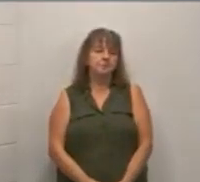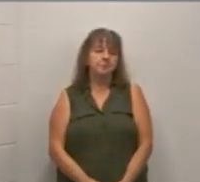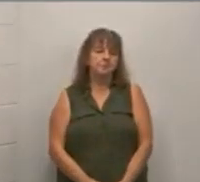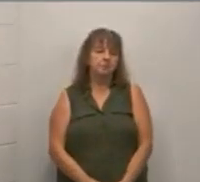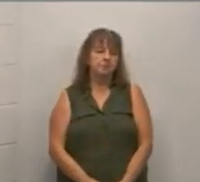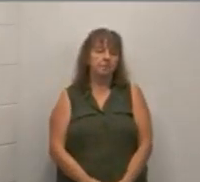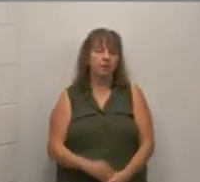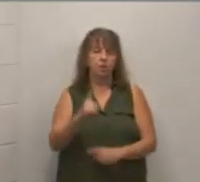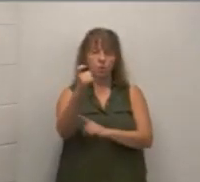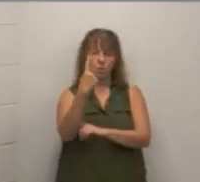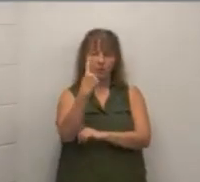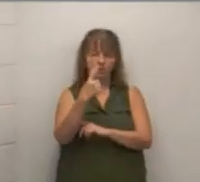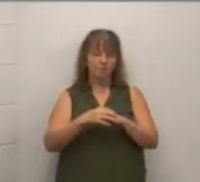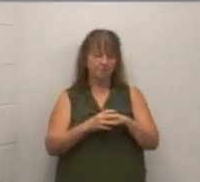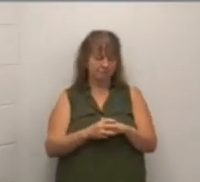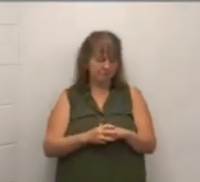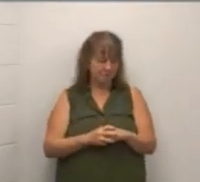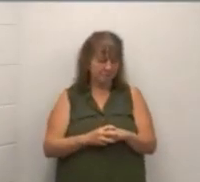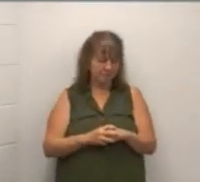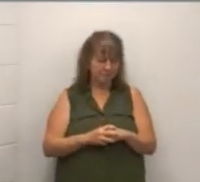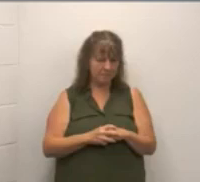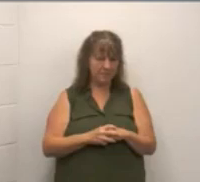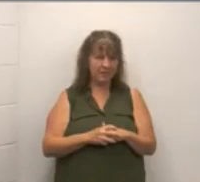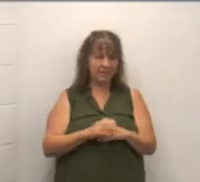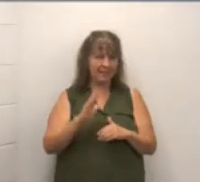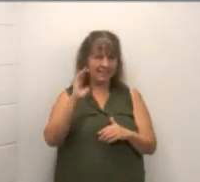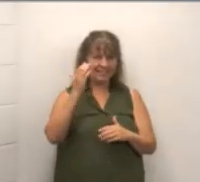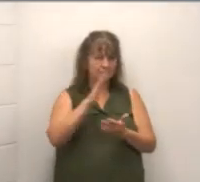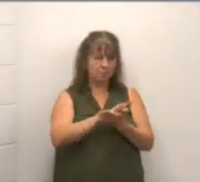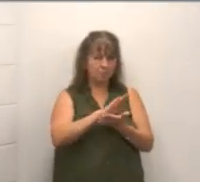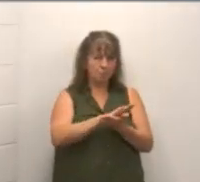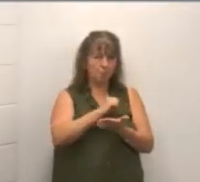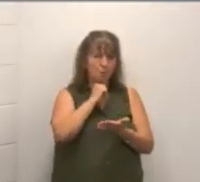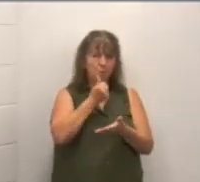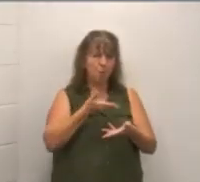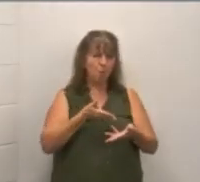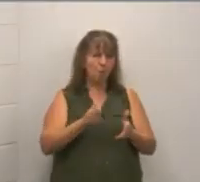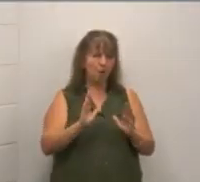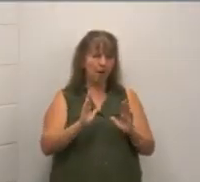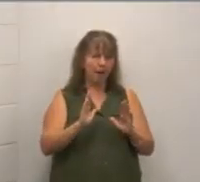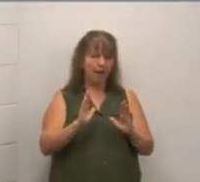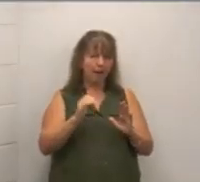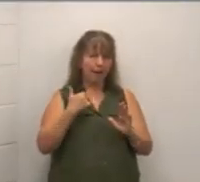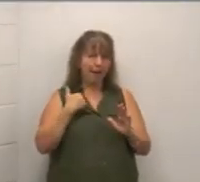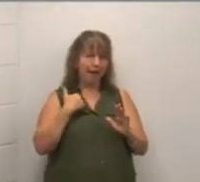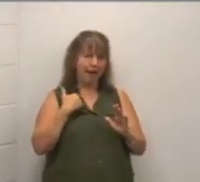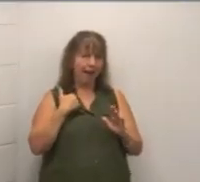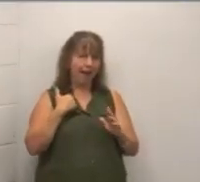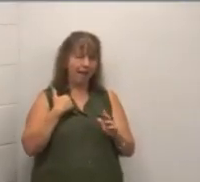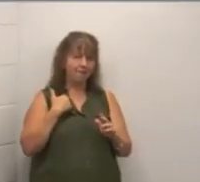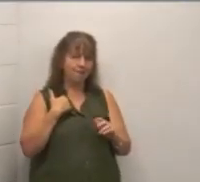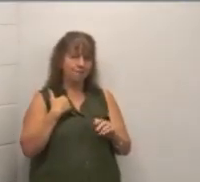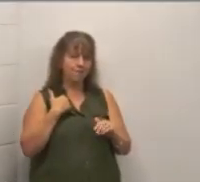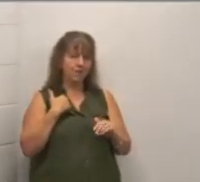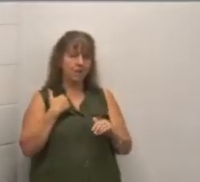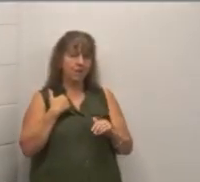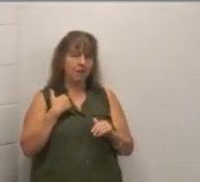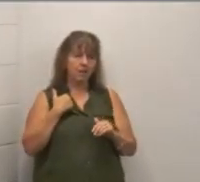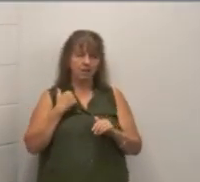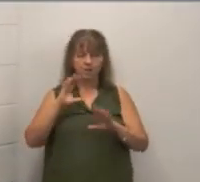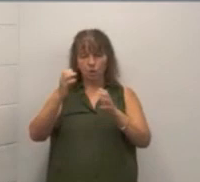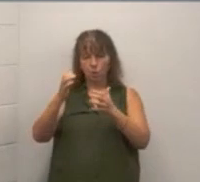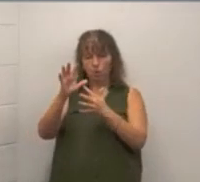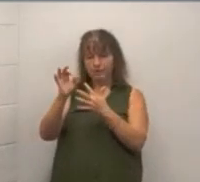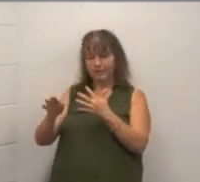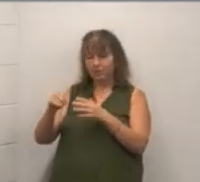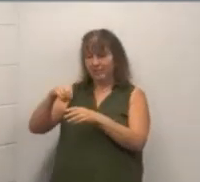It seems like there is a possibility that the school may not be able to accommodate his course selection through remote learning.